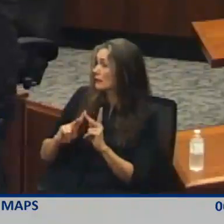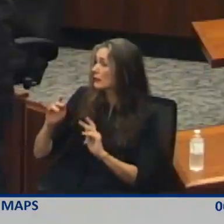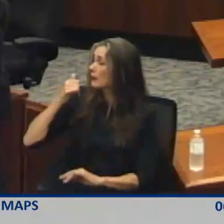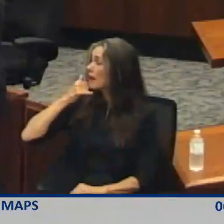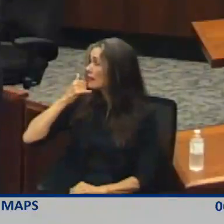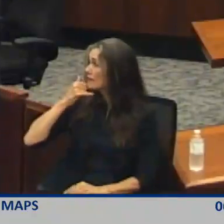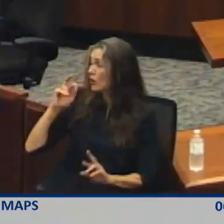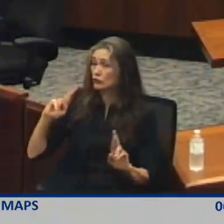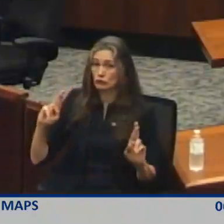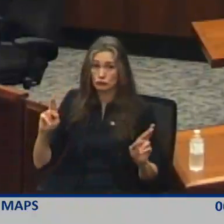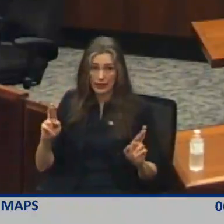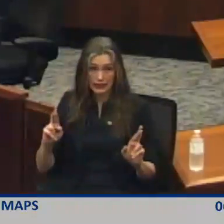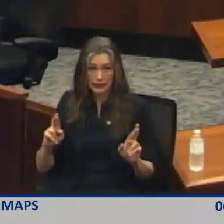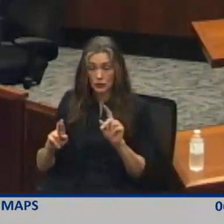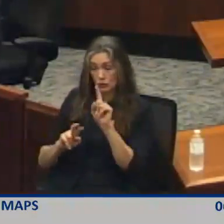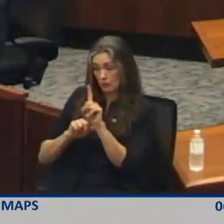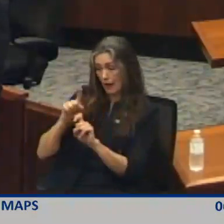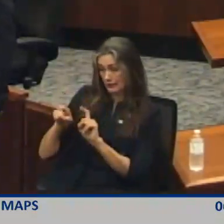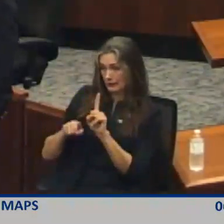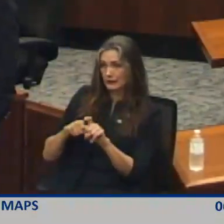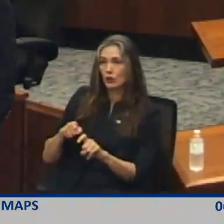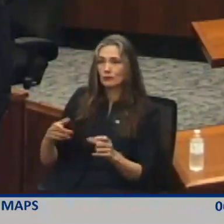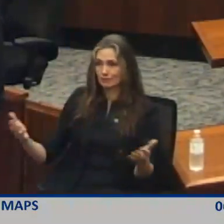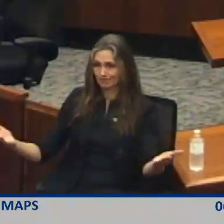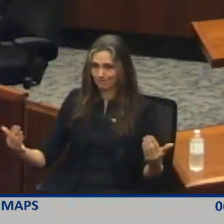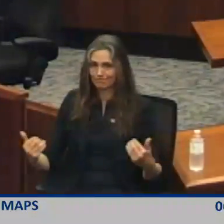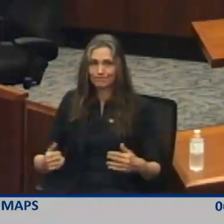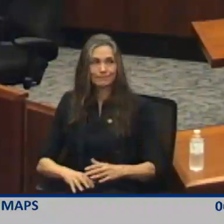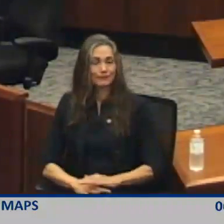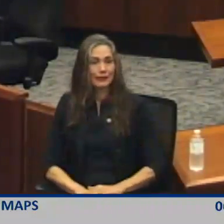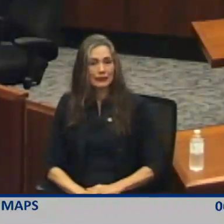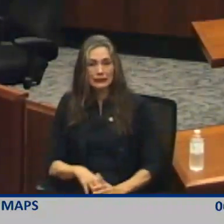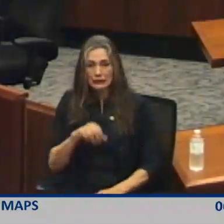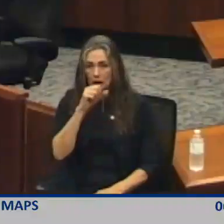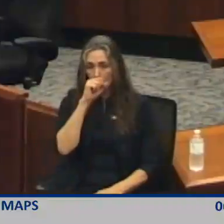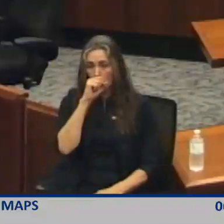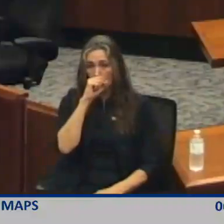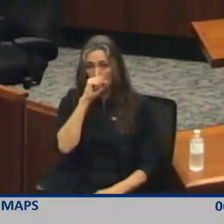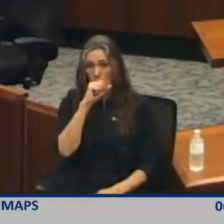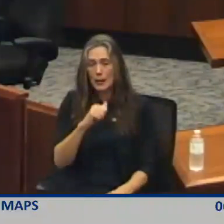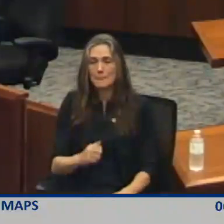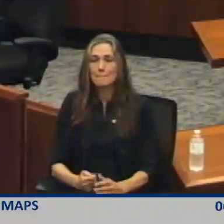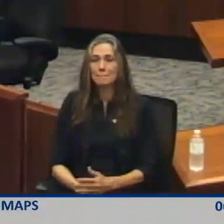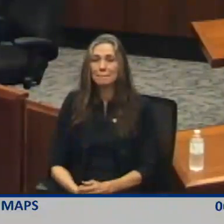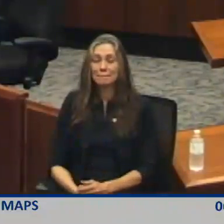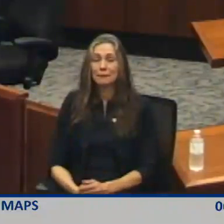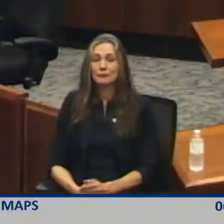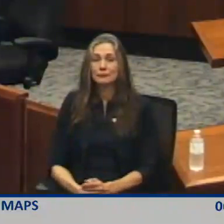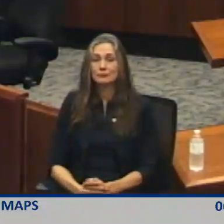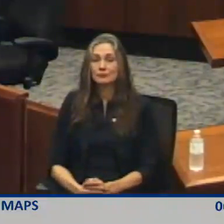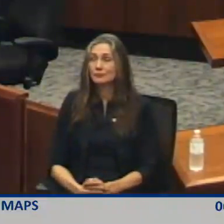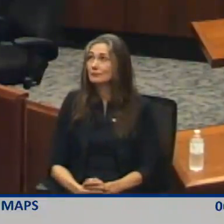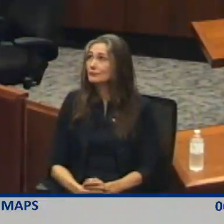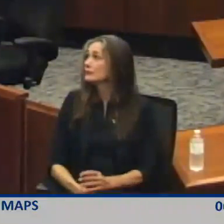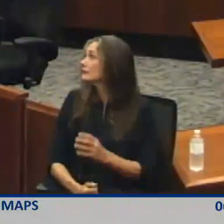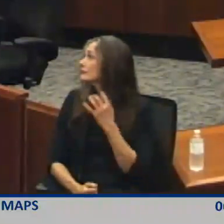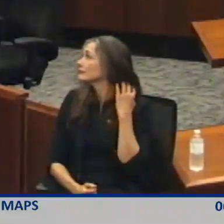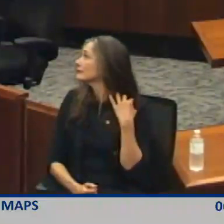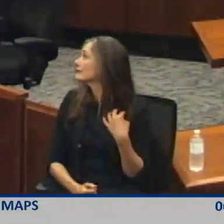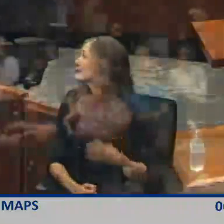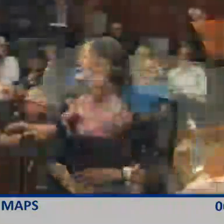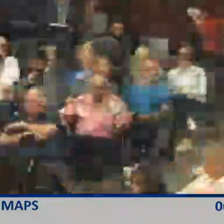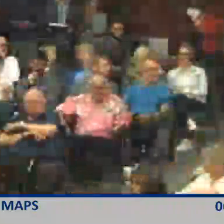hear the audio for the folks watching at home, if you could make your way to a couple of the microphone in the back, or if you're